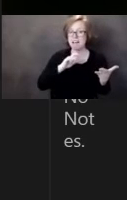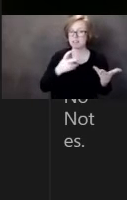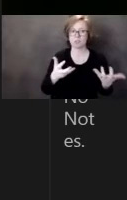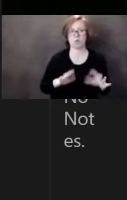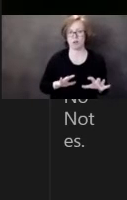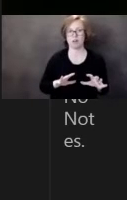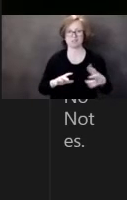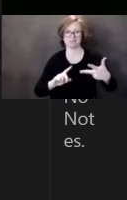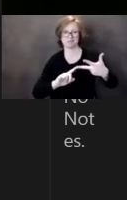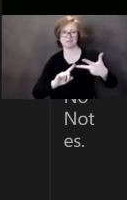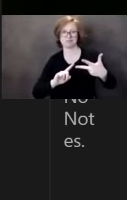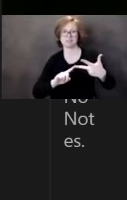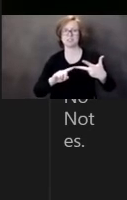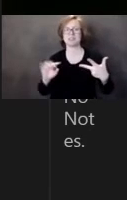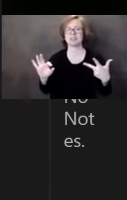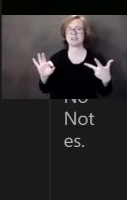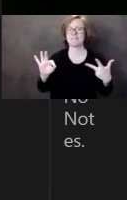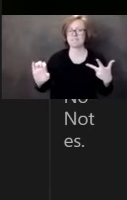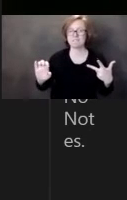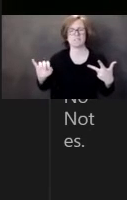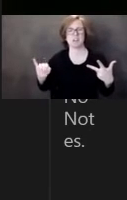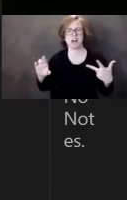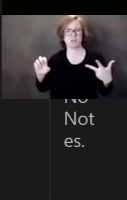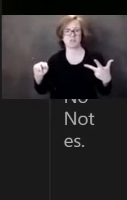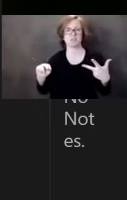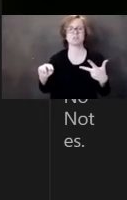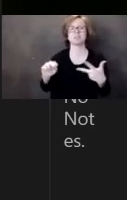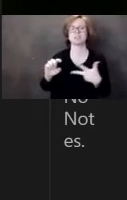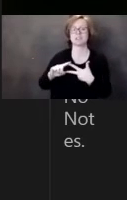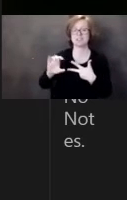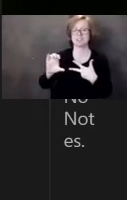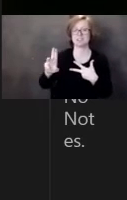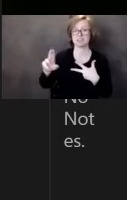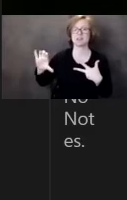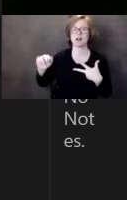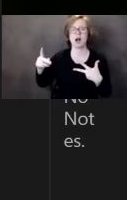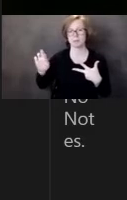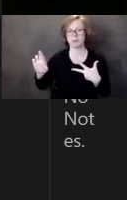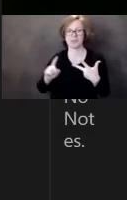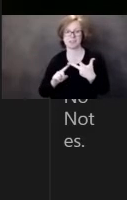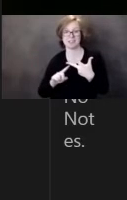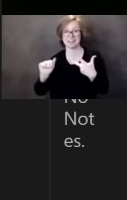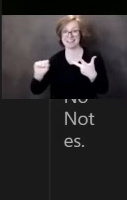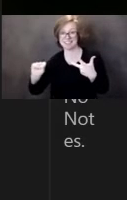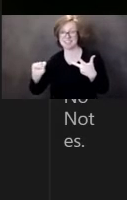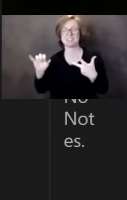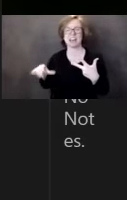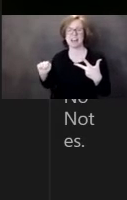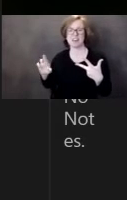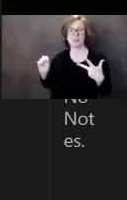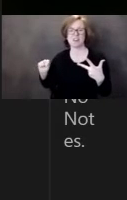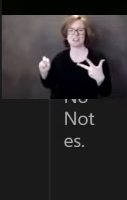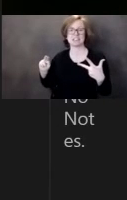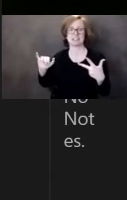We do have some iron and some copper, but something like arsenic, which may be in your soils and in your water, very common in volcanic soils, but in fact is